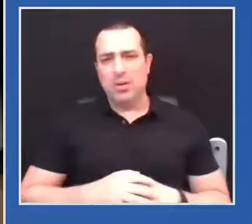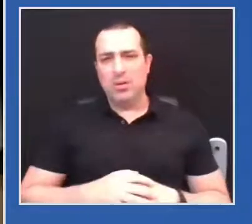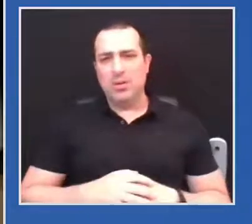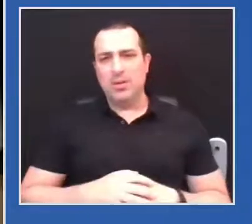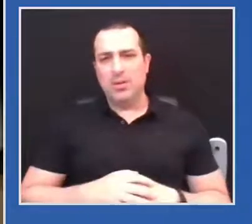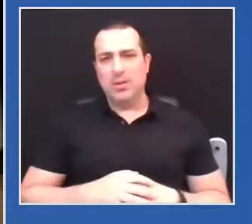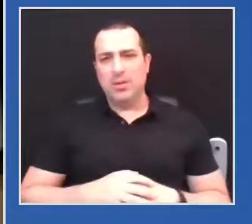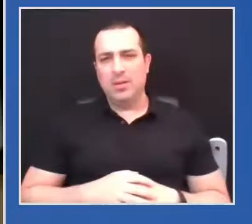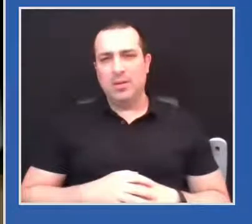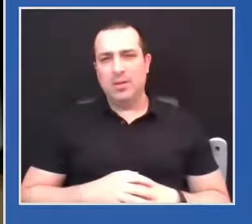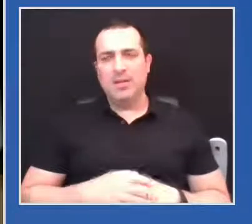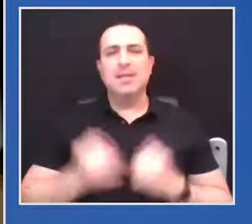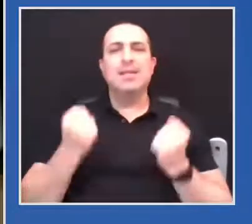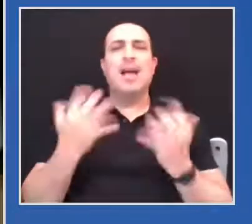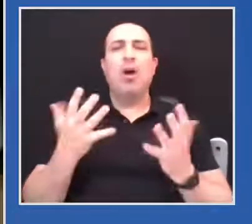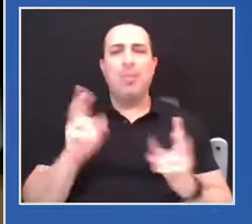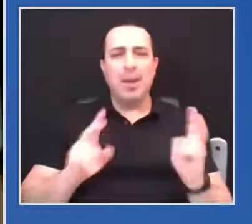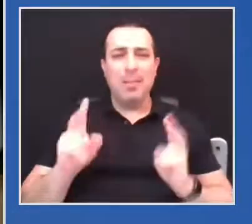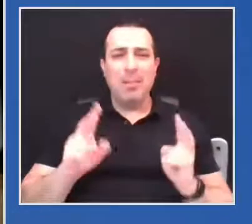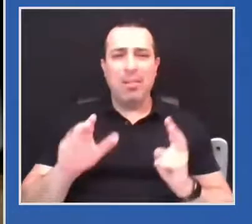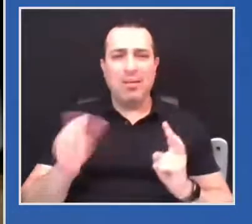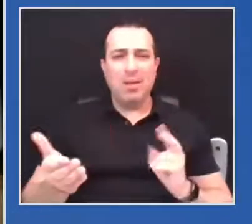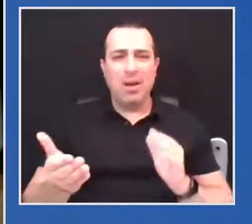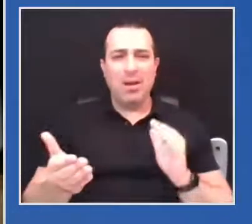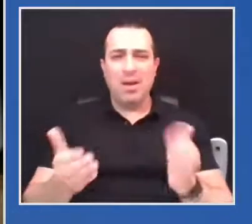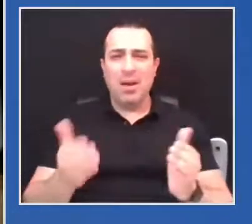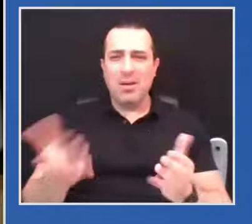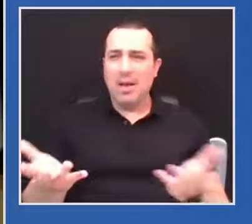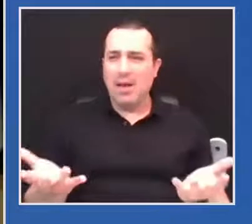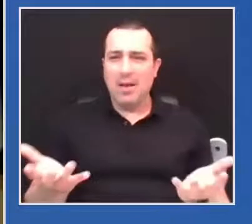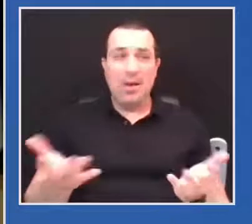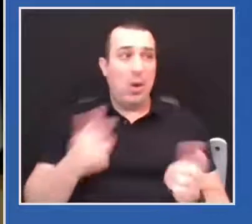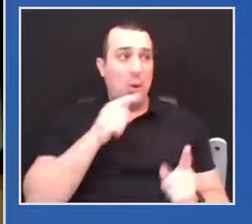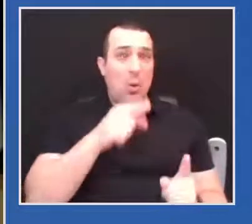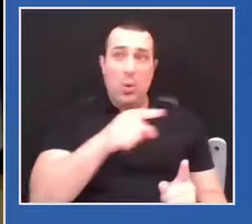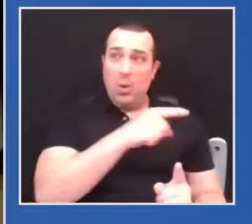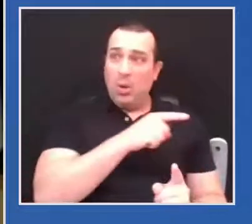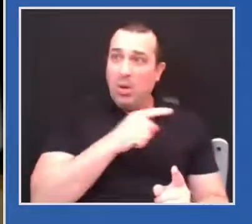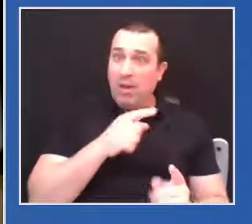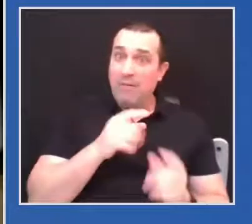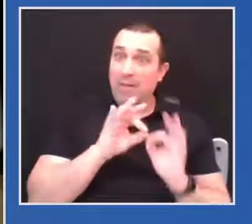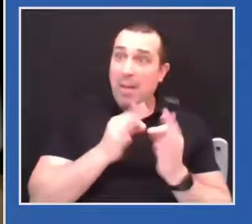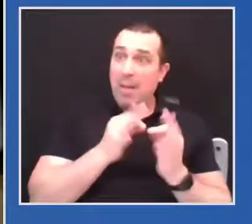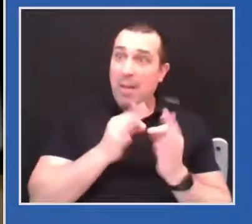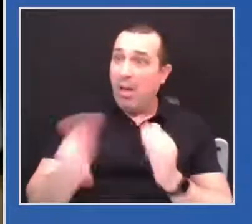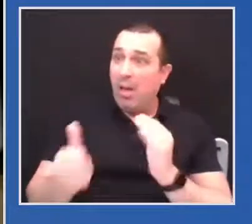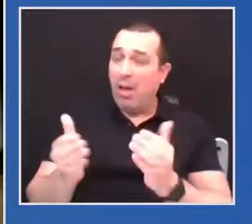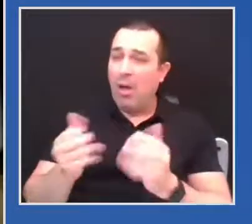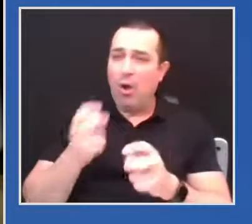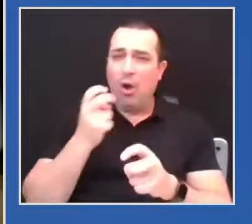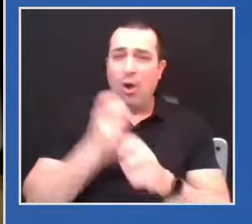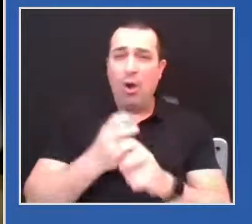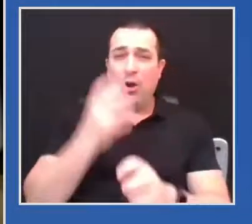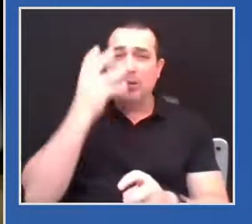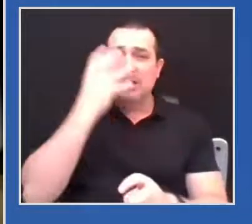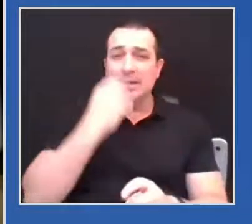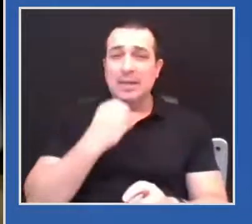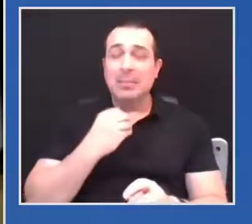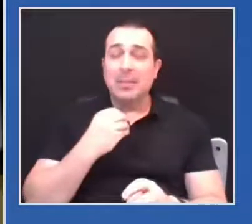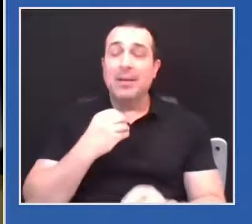How many people have trouble going to sleep at night because they can't just reach over and touch?